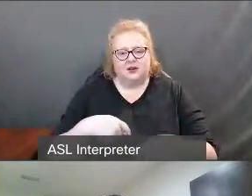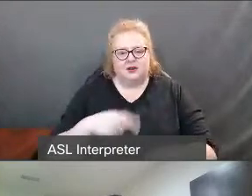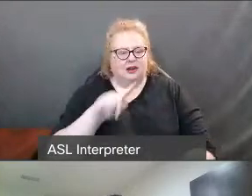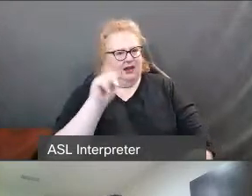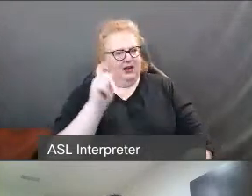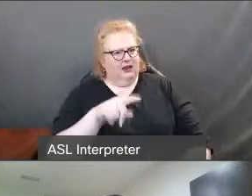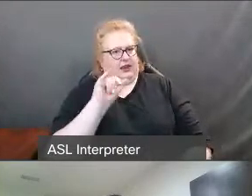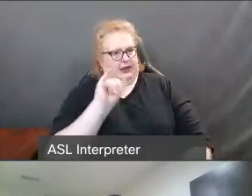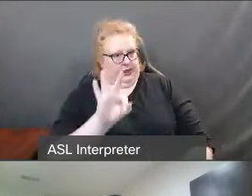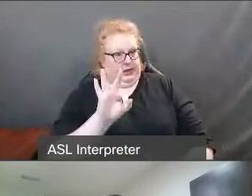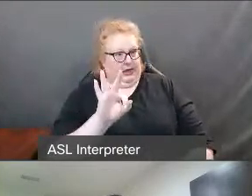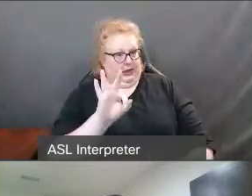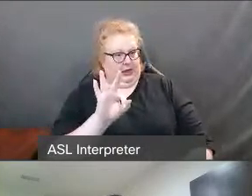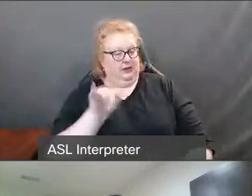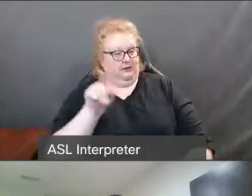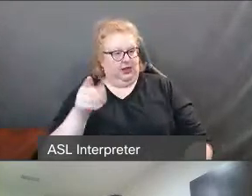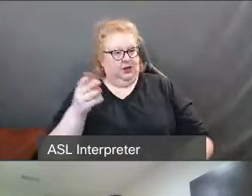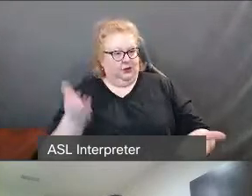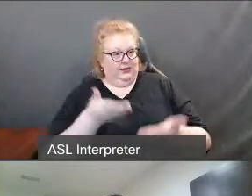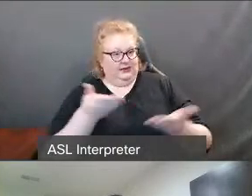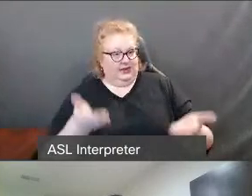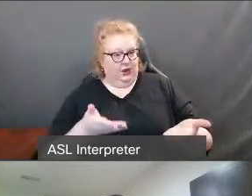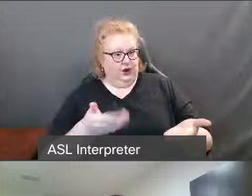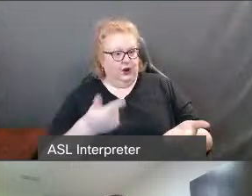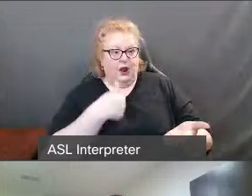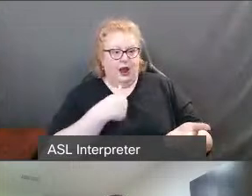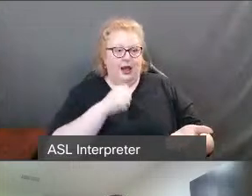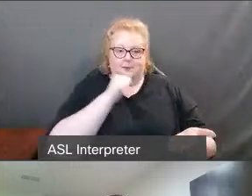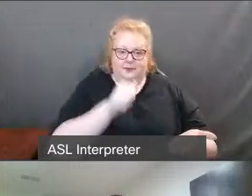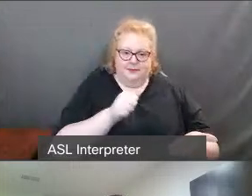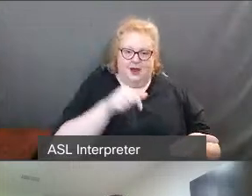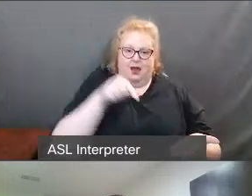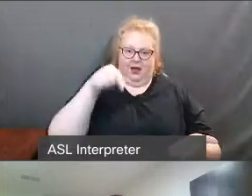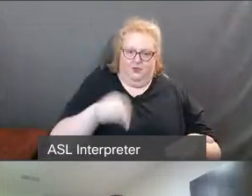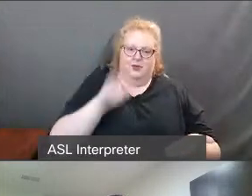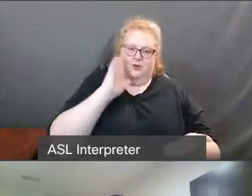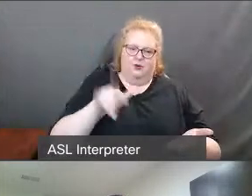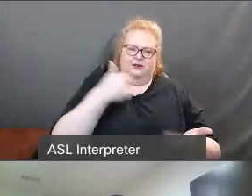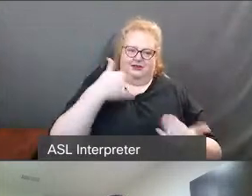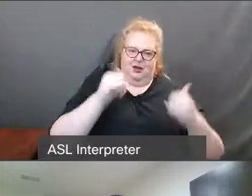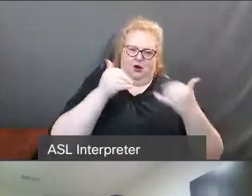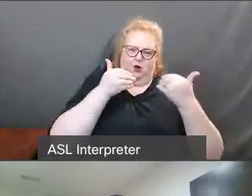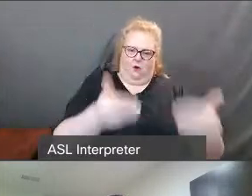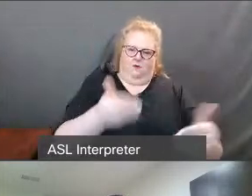were here and I was not, it would still go forward this meeting though, wouldn't it?